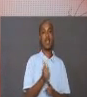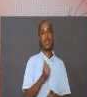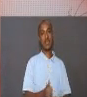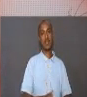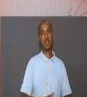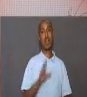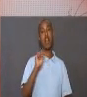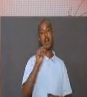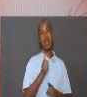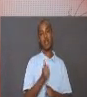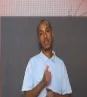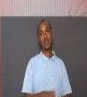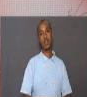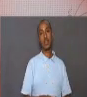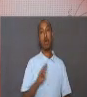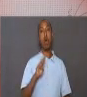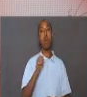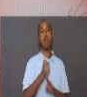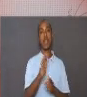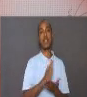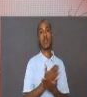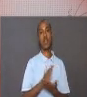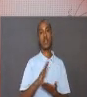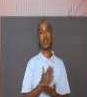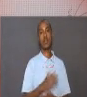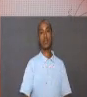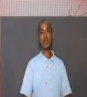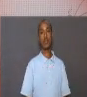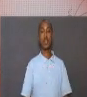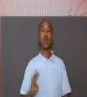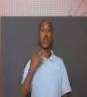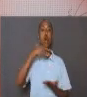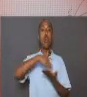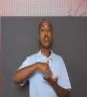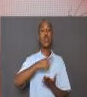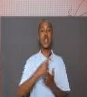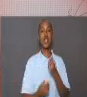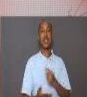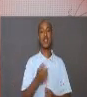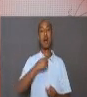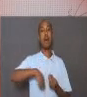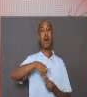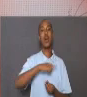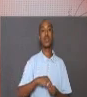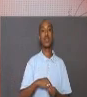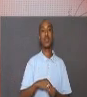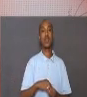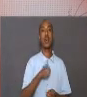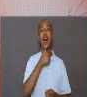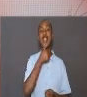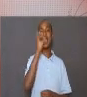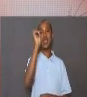include metals, nonmetals, or metalloids. We also discussed